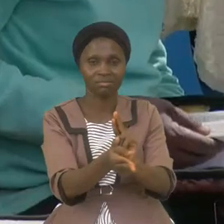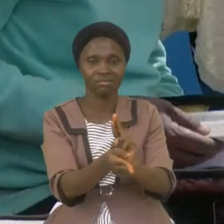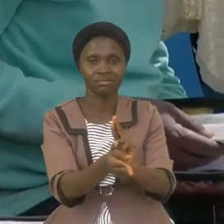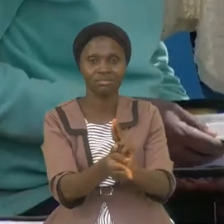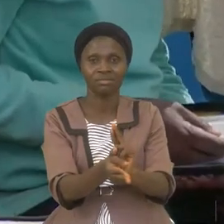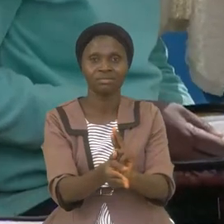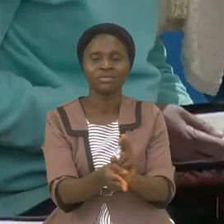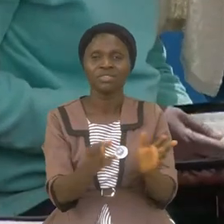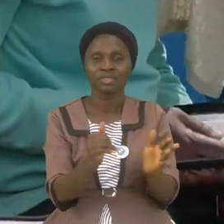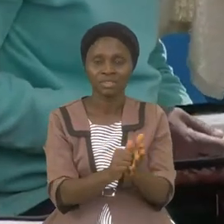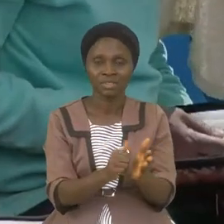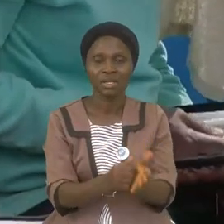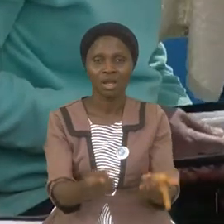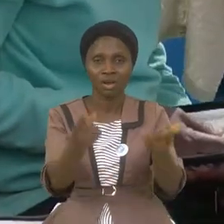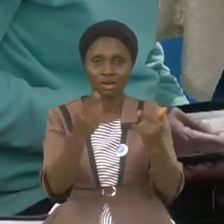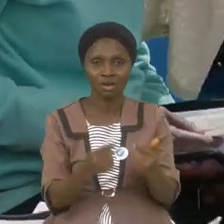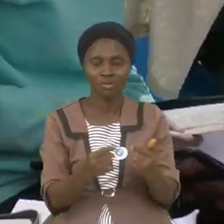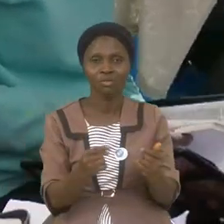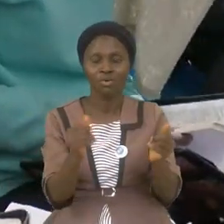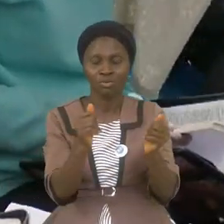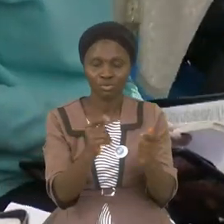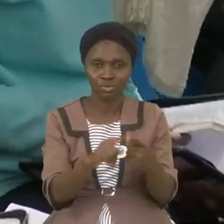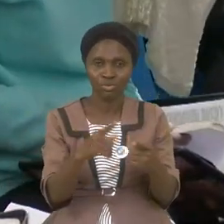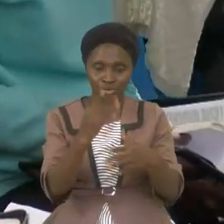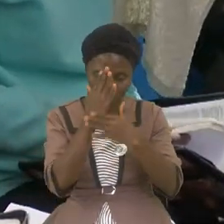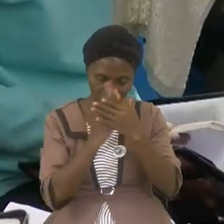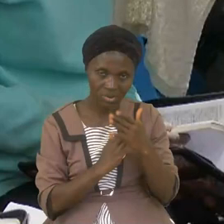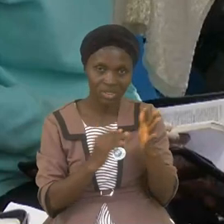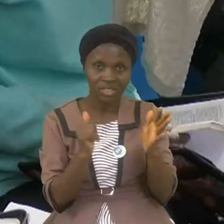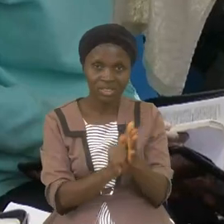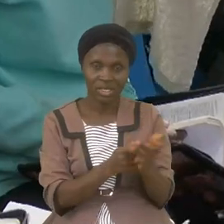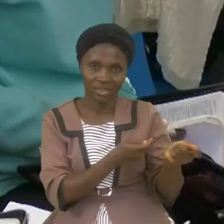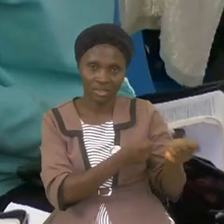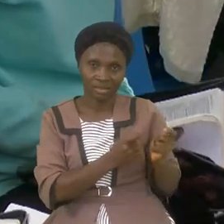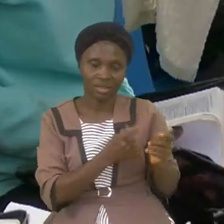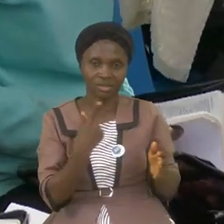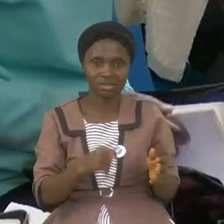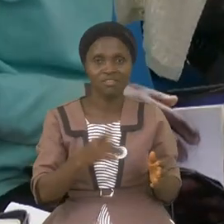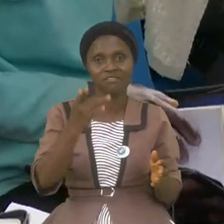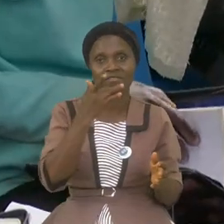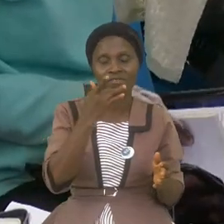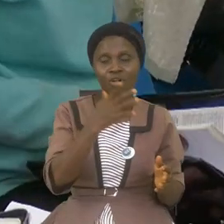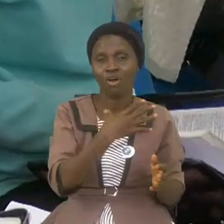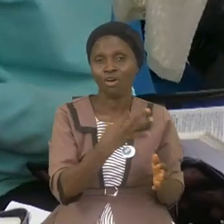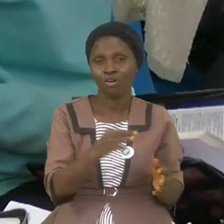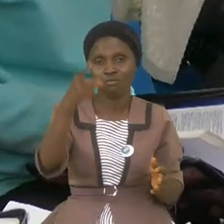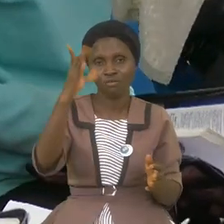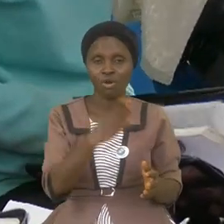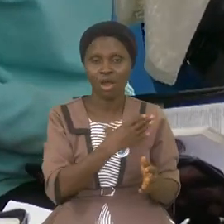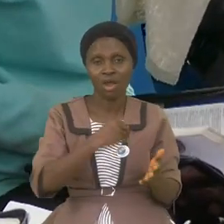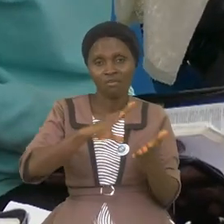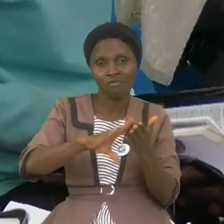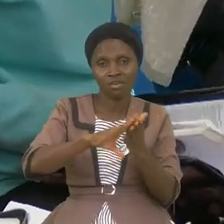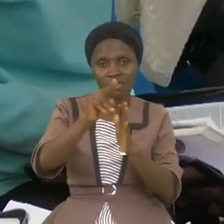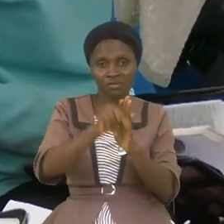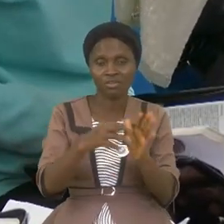to the platform of humility that attracts the favor of God and the forgiveness of God and the goodness